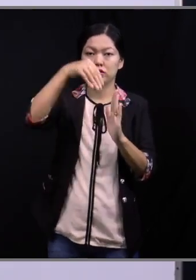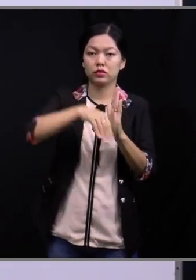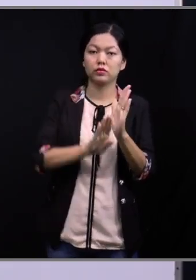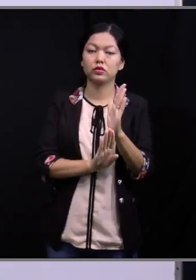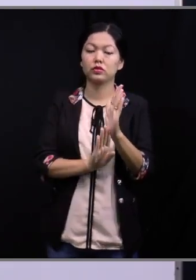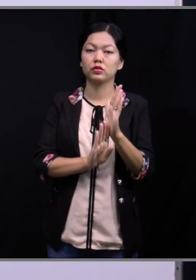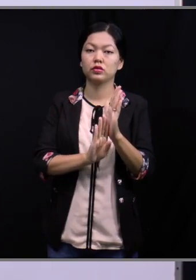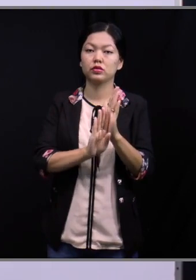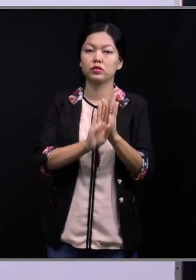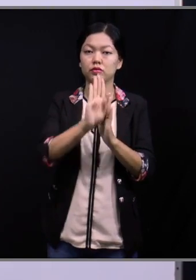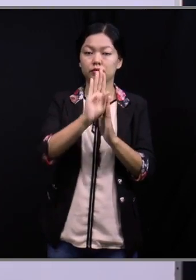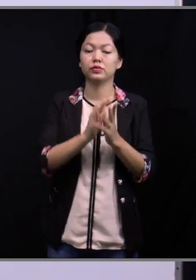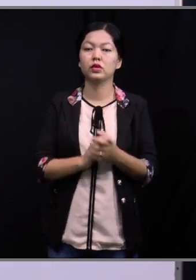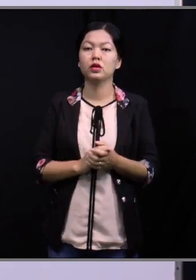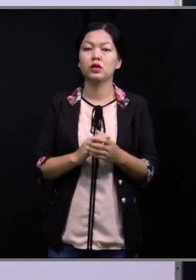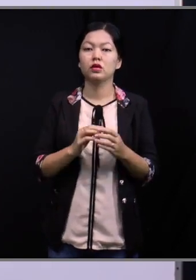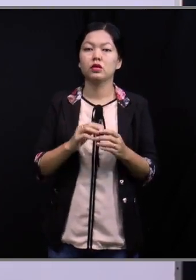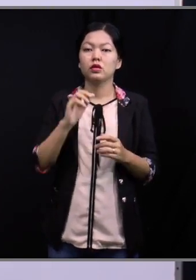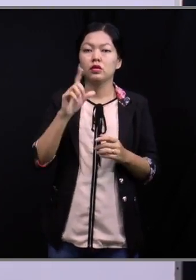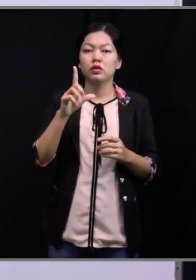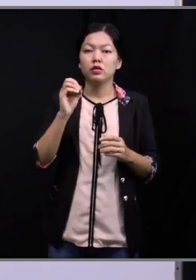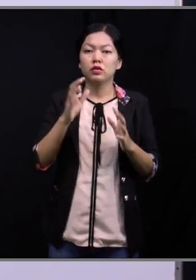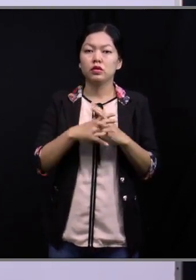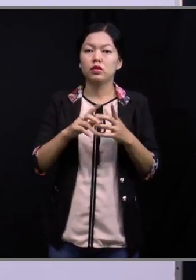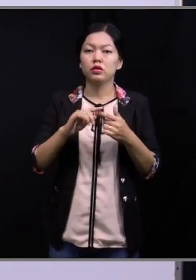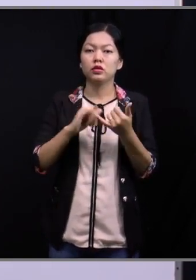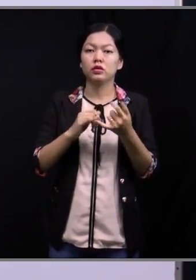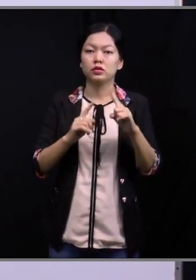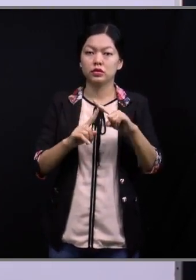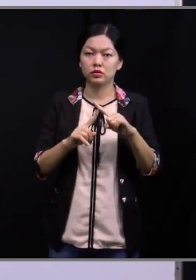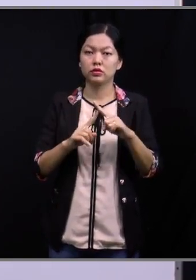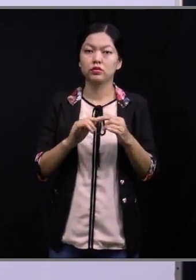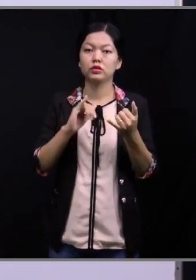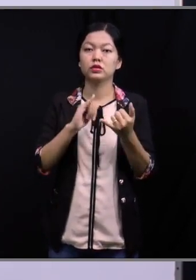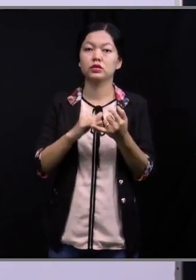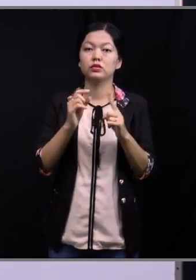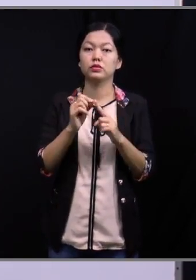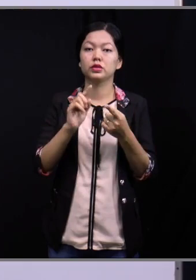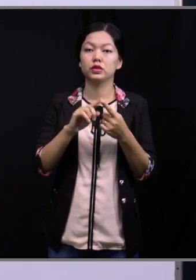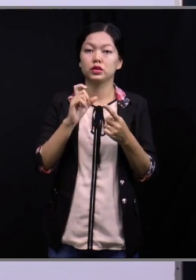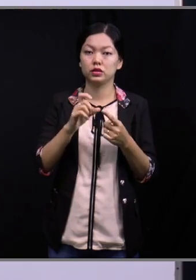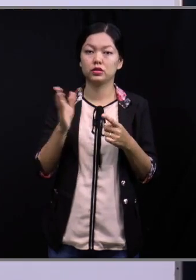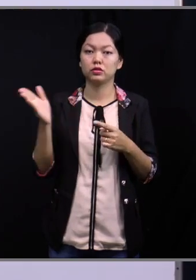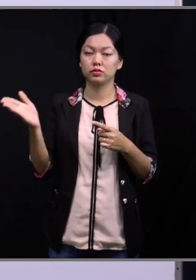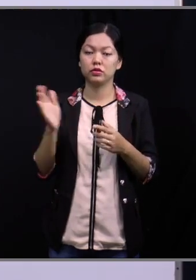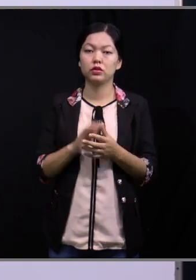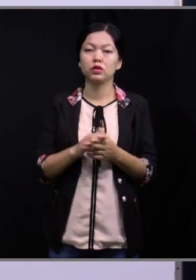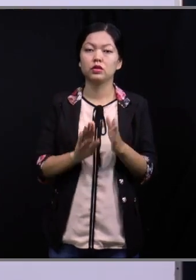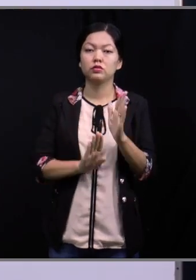lowest category, or which is the lowest rank, form the basis of classification. So all